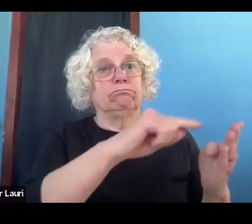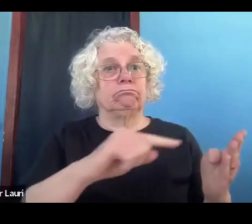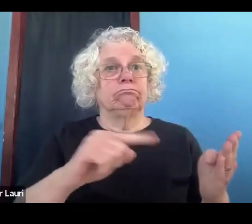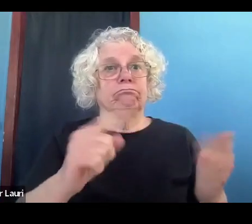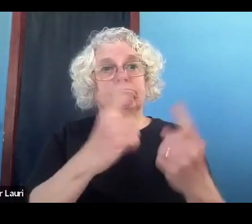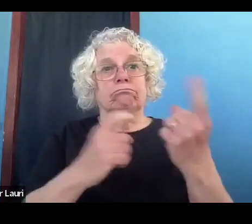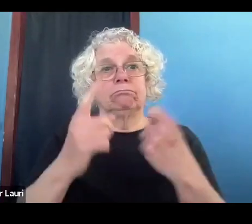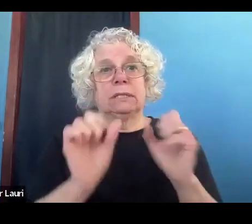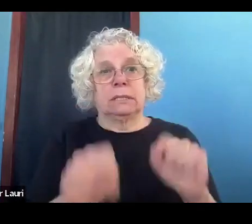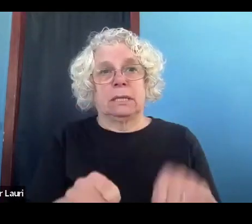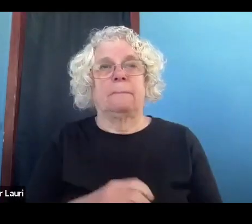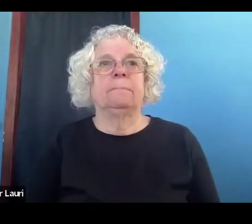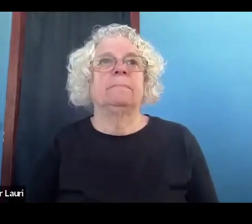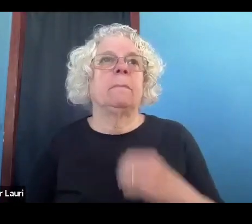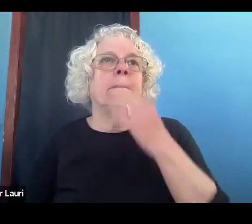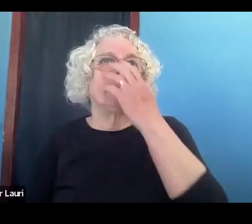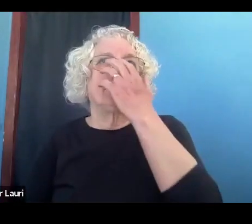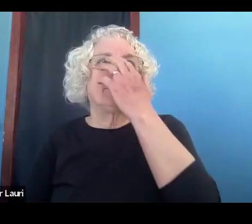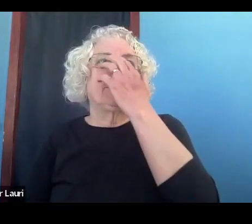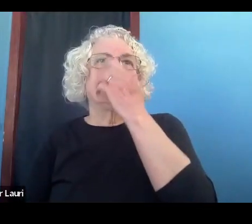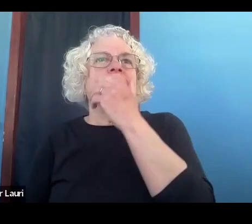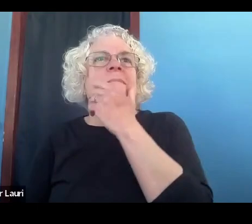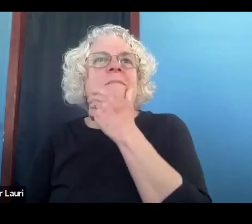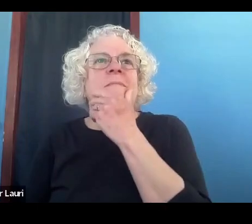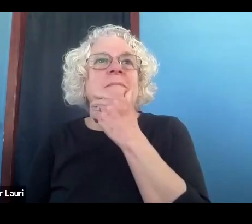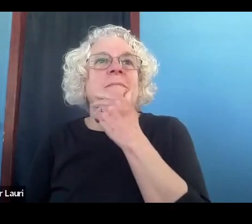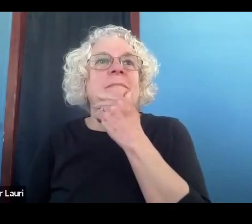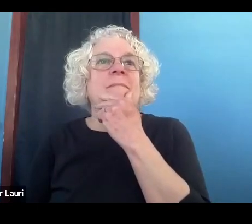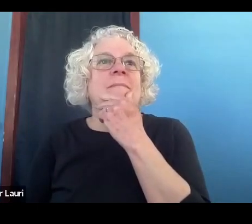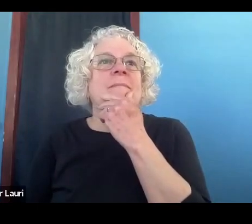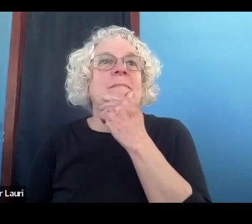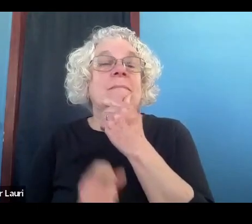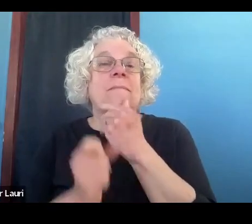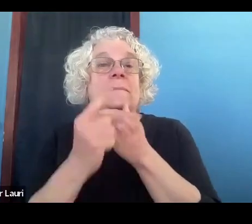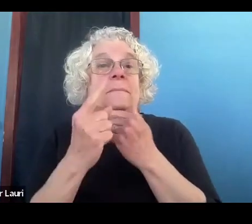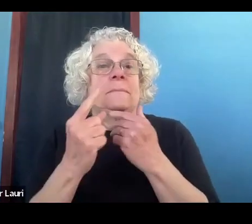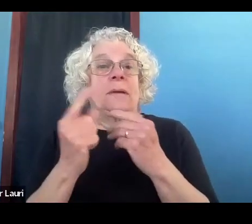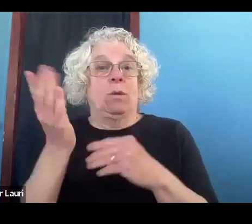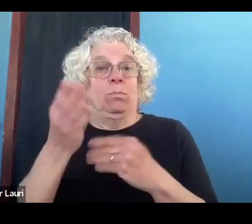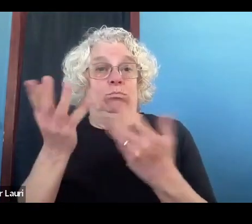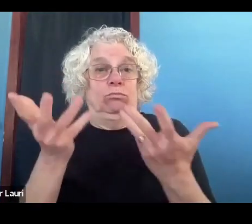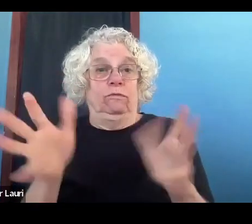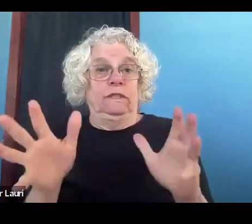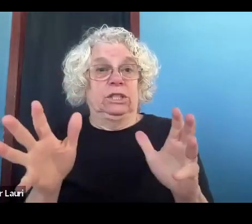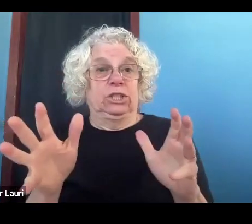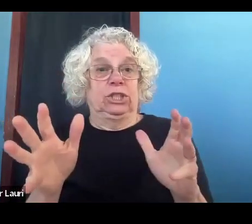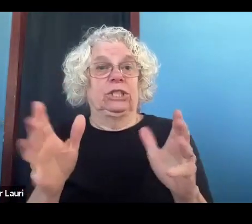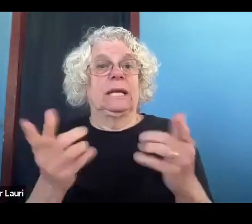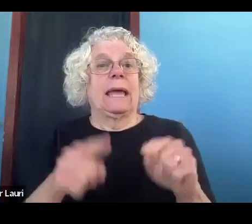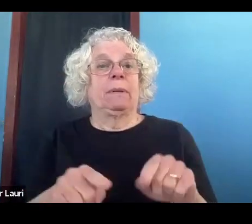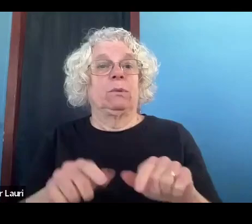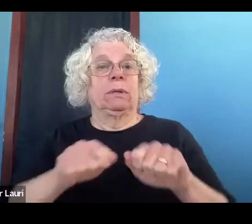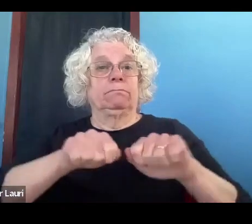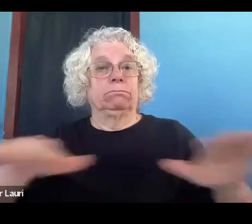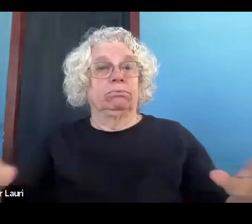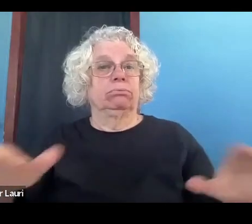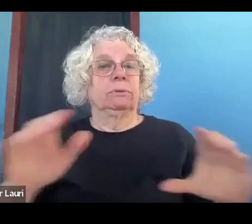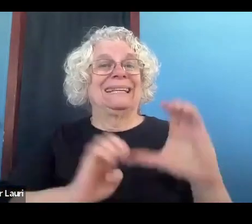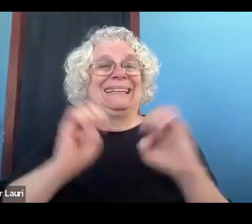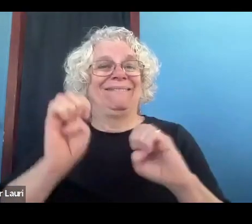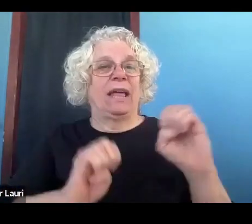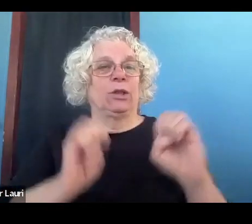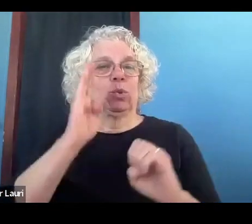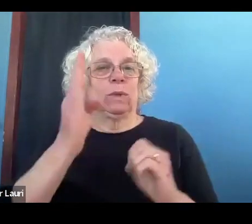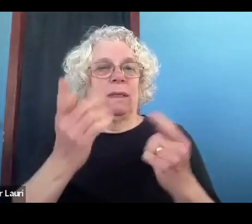to the presenters. And then at the close of today's session, you will see a quick evaluation of today's session pop up in